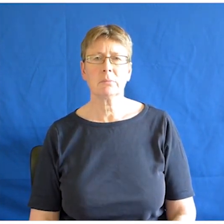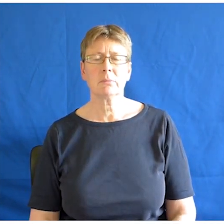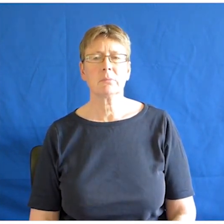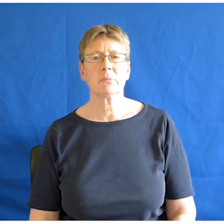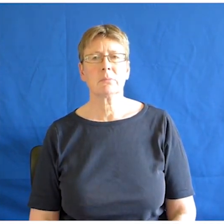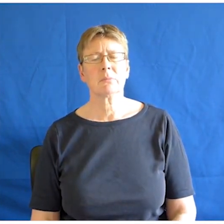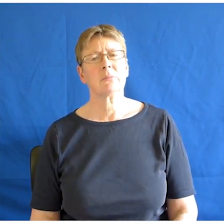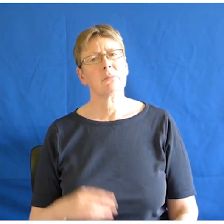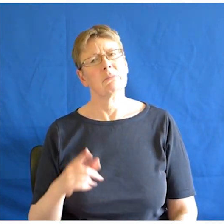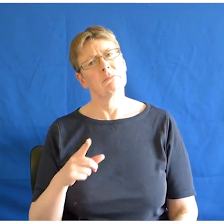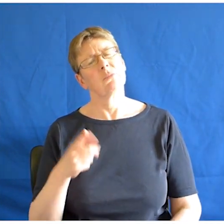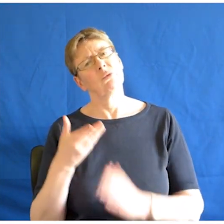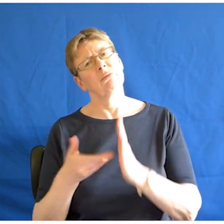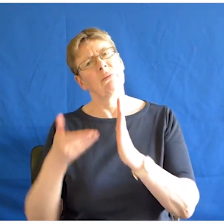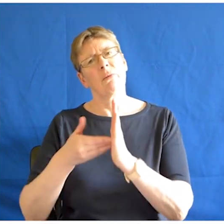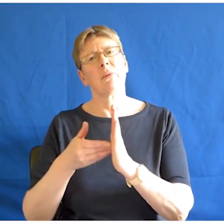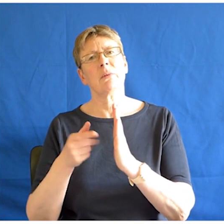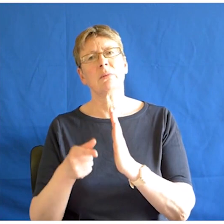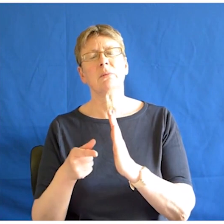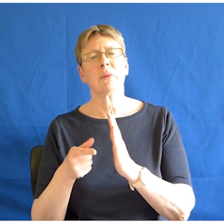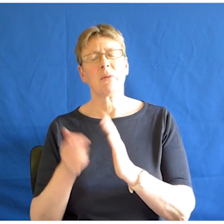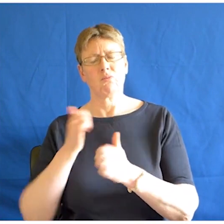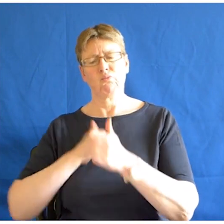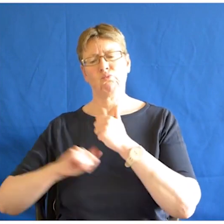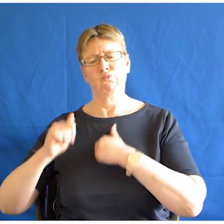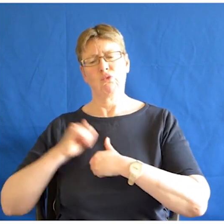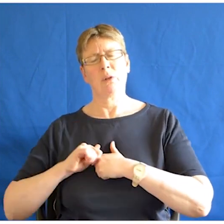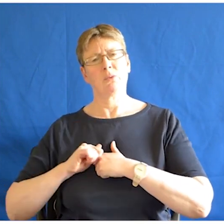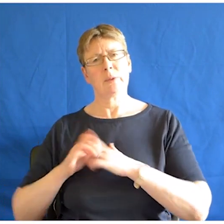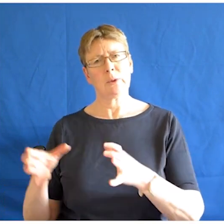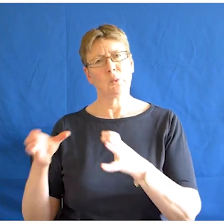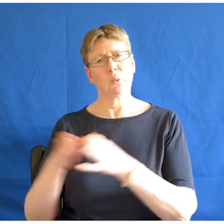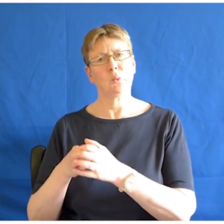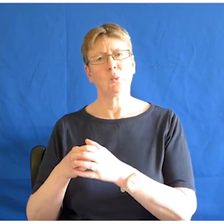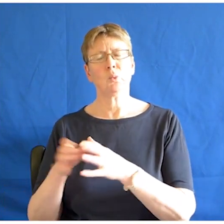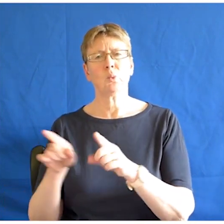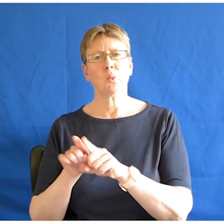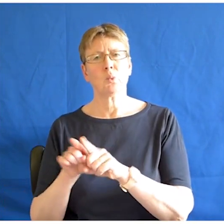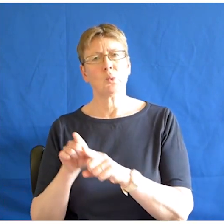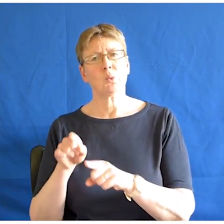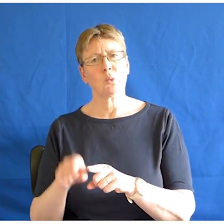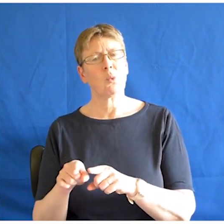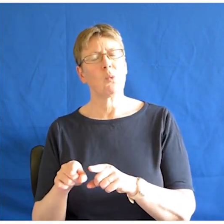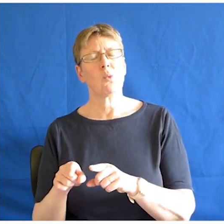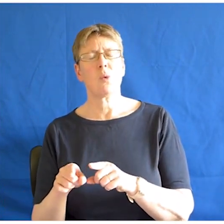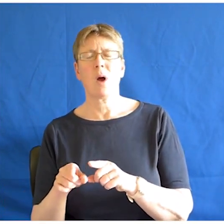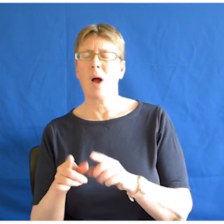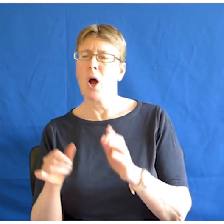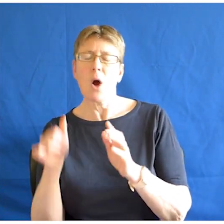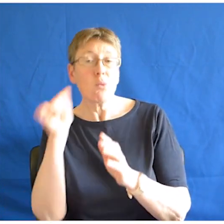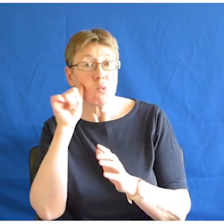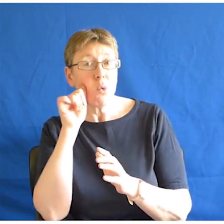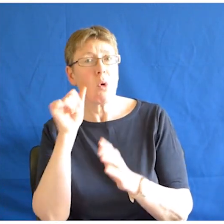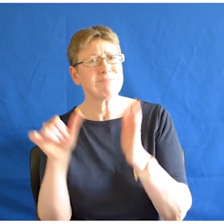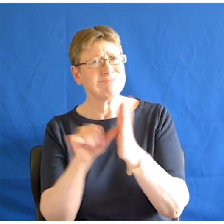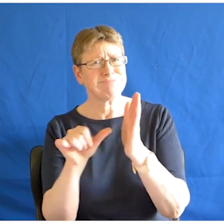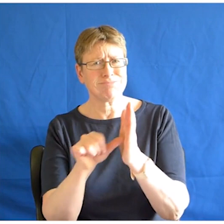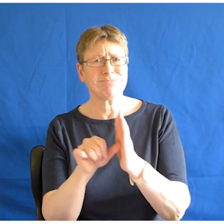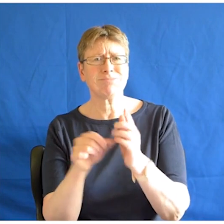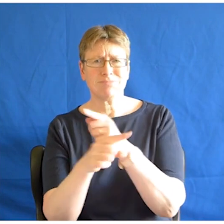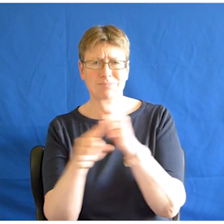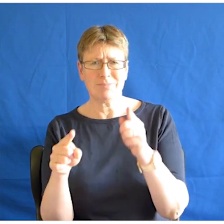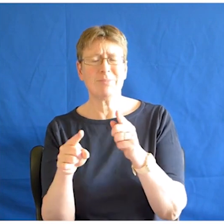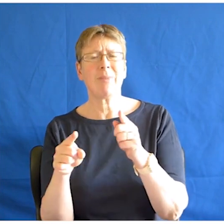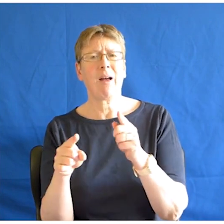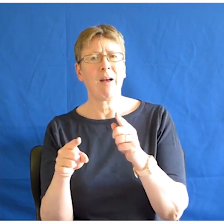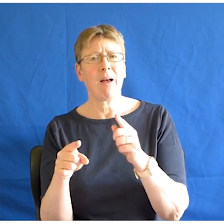Just want to add, I'm proud of the way the school has reacted to the challenges posed by the pandemic. And although it's been a difficult year for many of you, I'm also